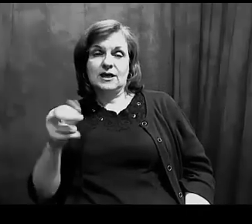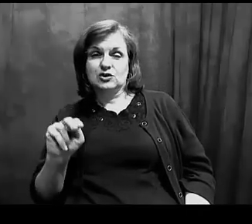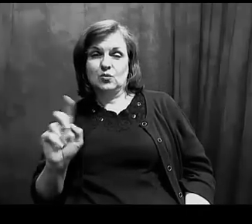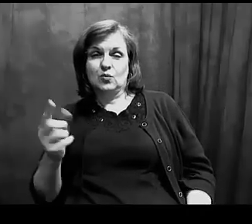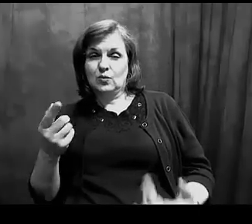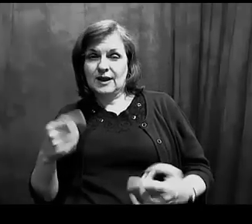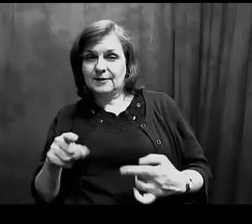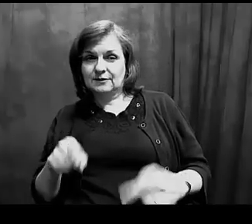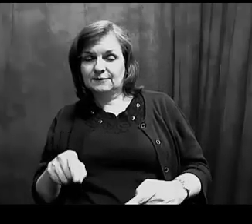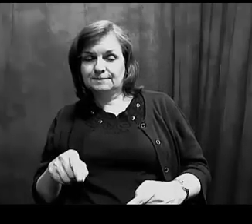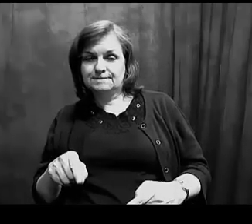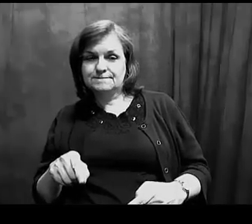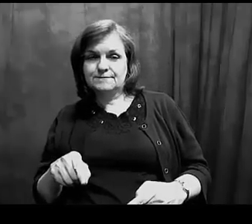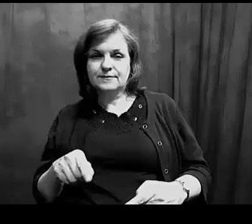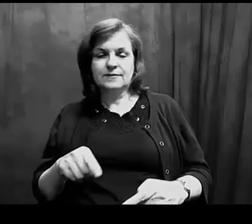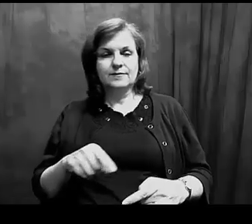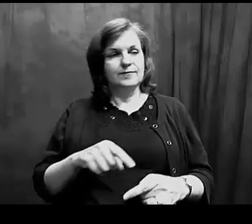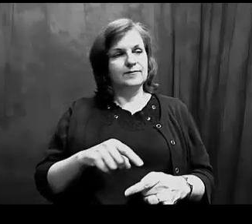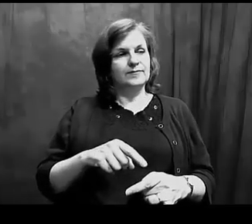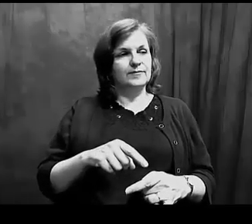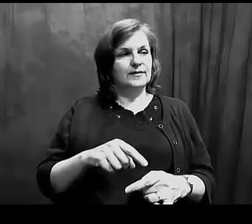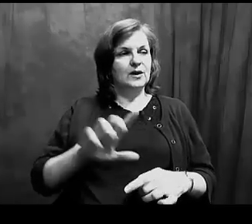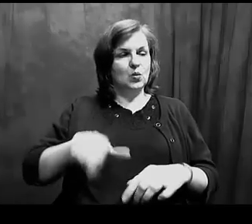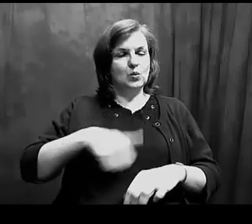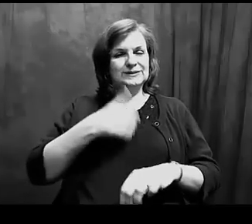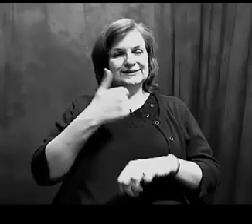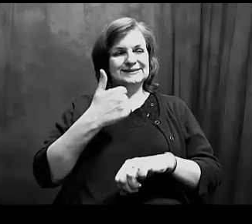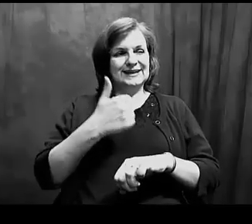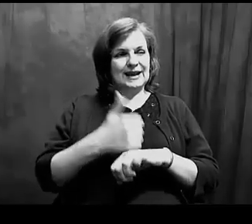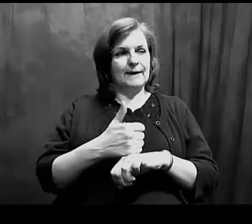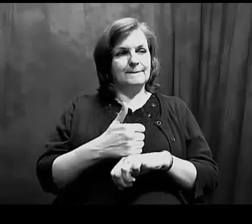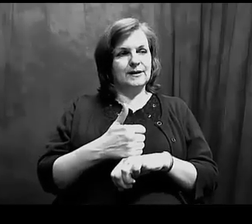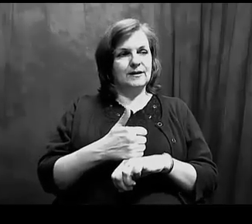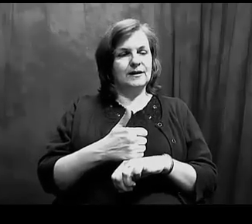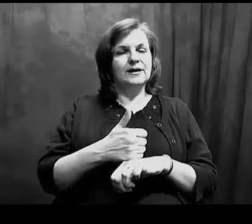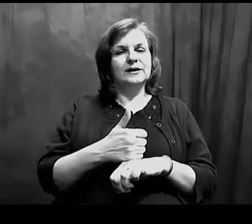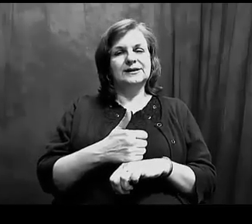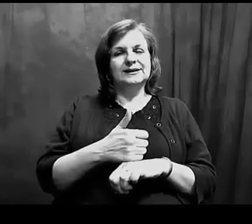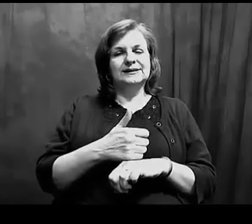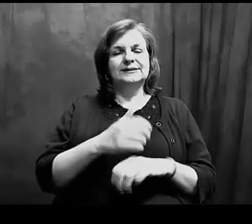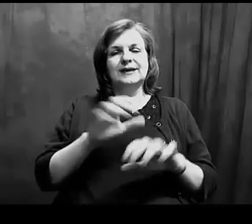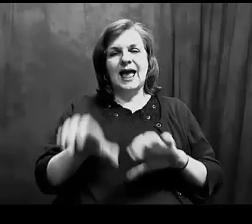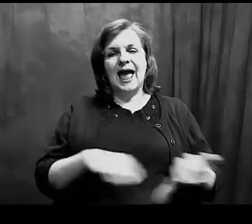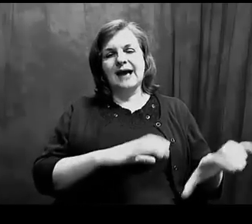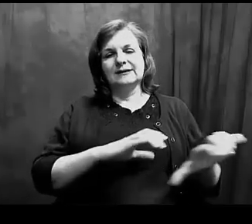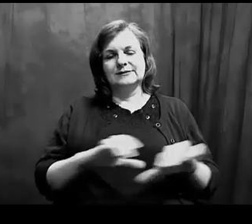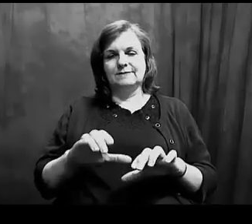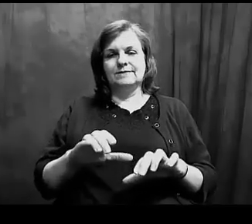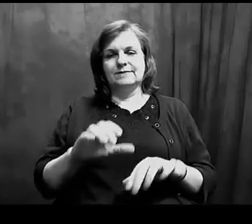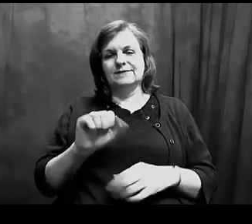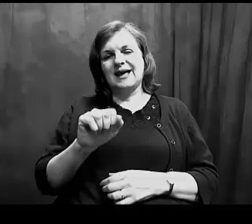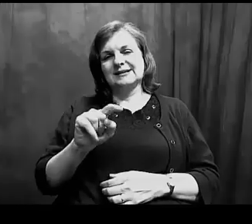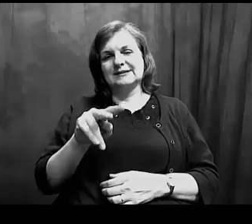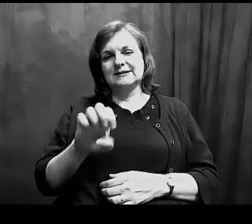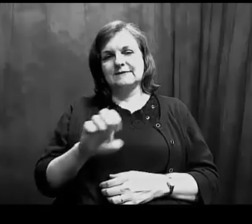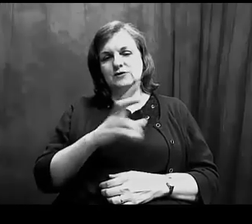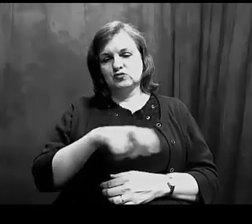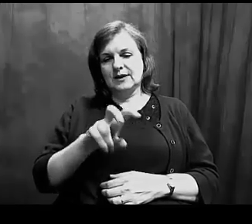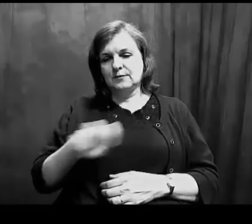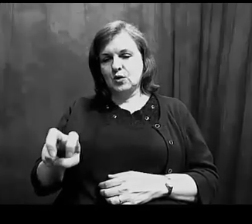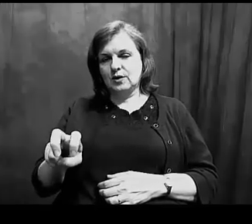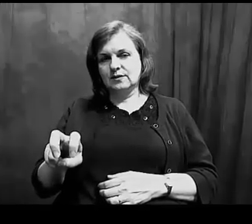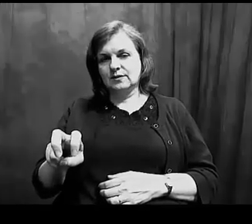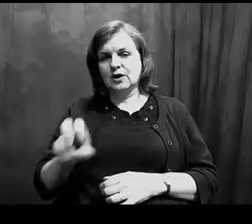Phosphorylation, this proton gradient that we've set up, we're actually setting up, this is active